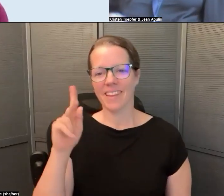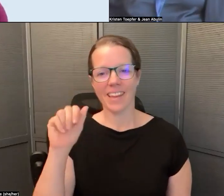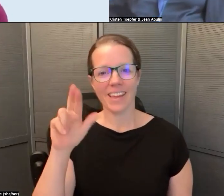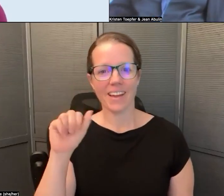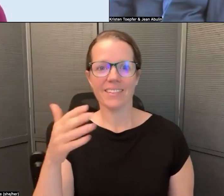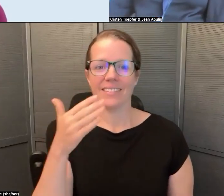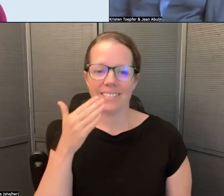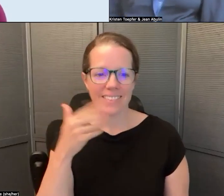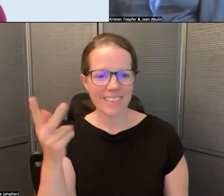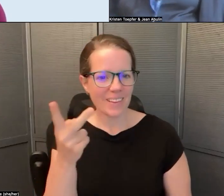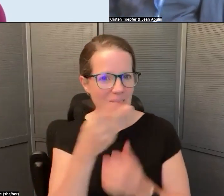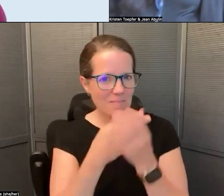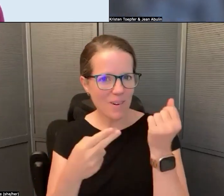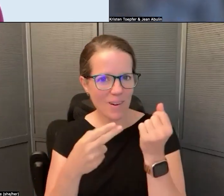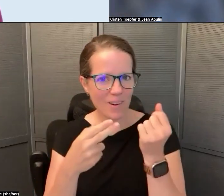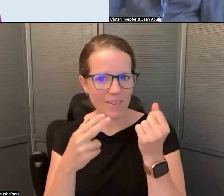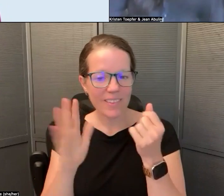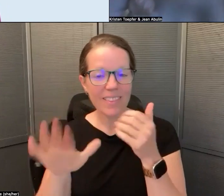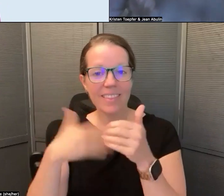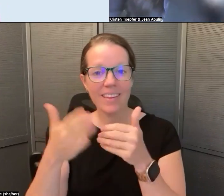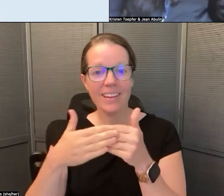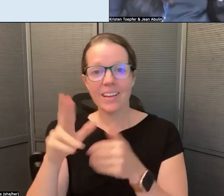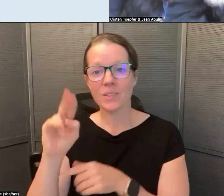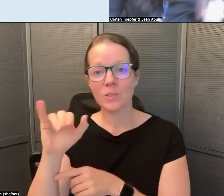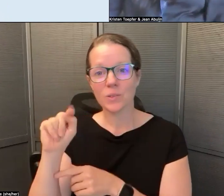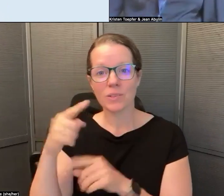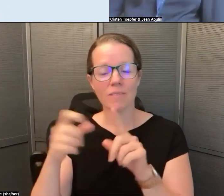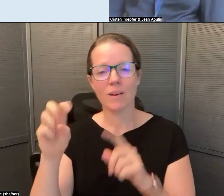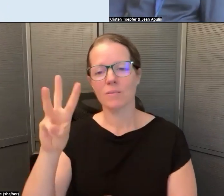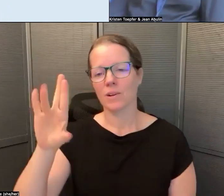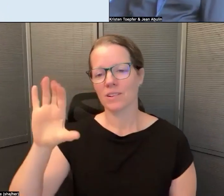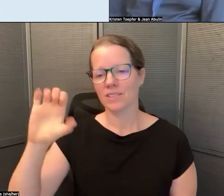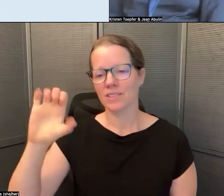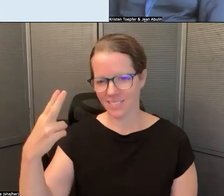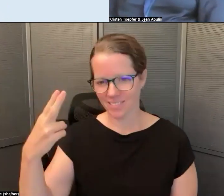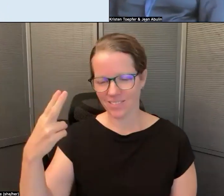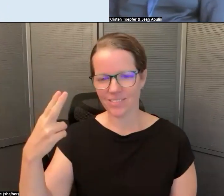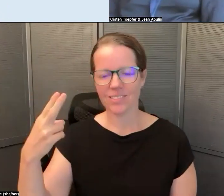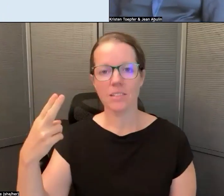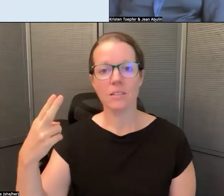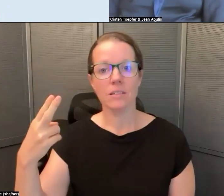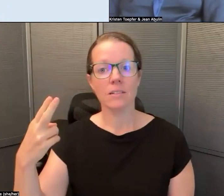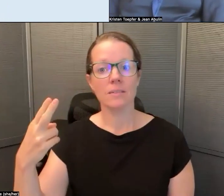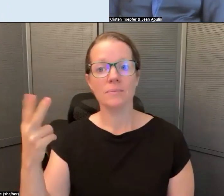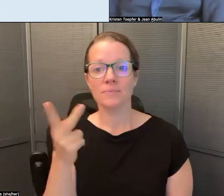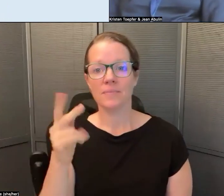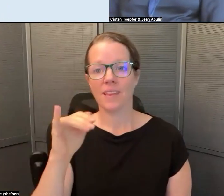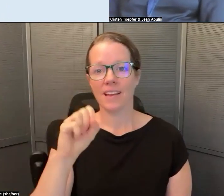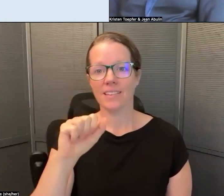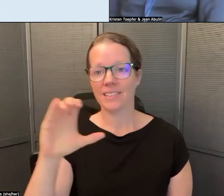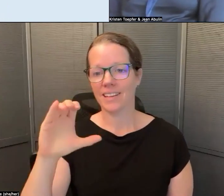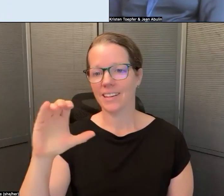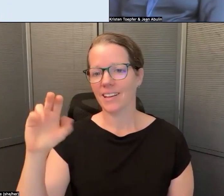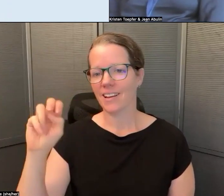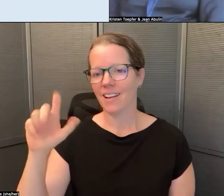Jean. Next, we'd like to move on to Worcester Recovery Center Hospital, and we have Isaac and